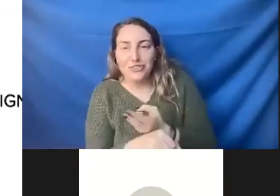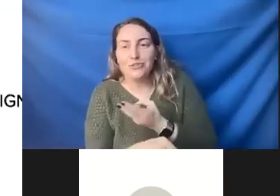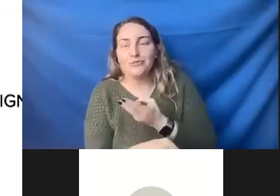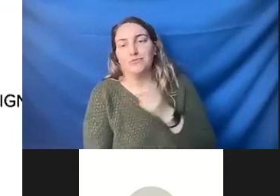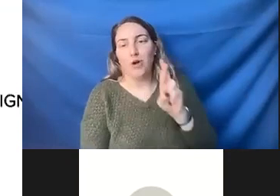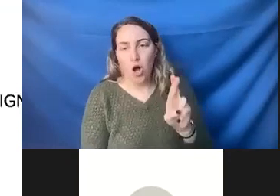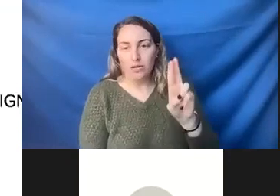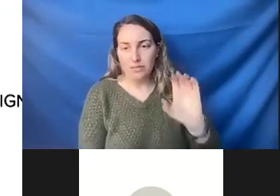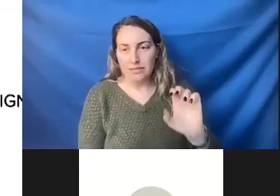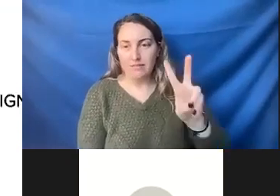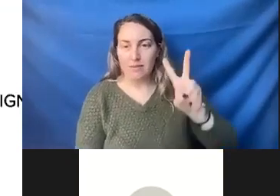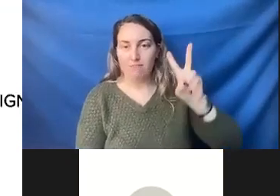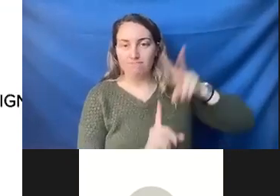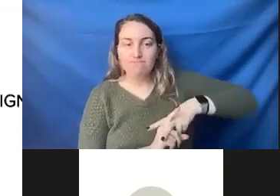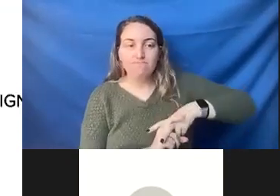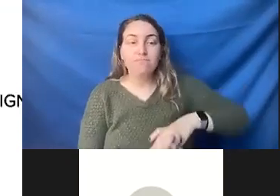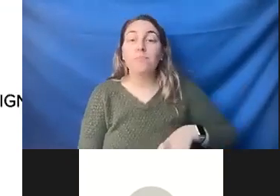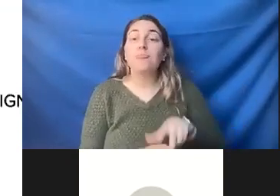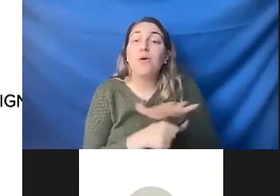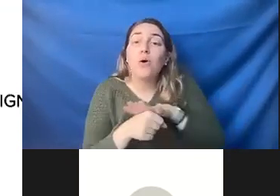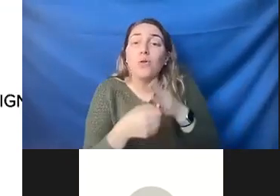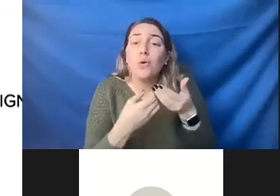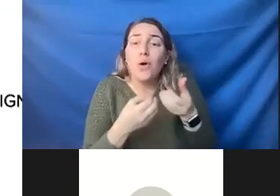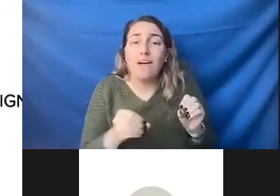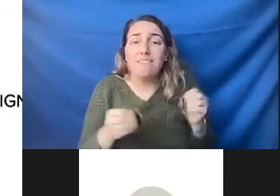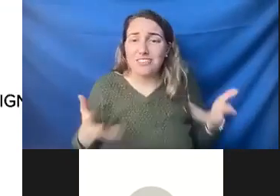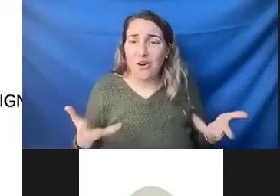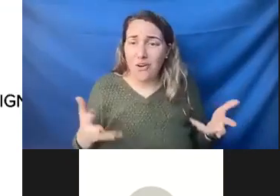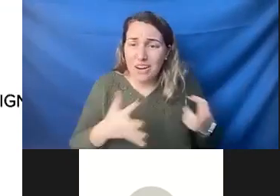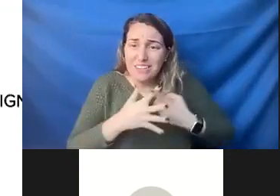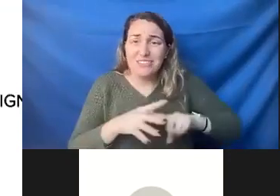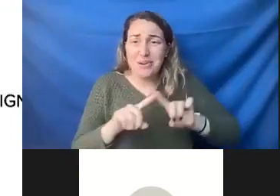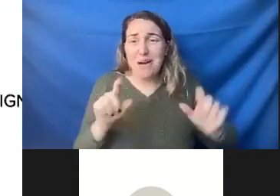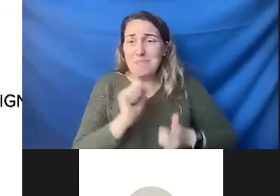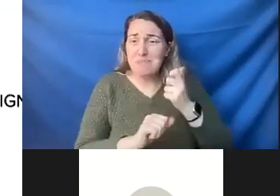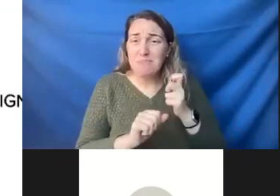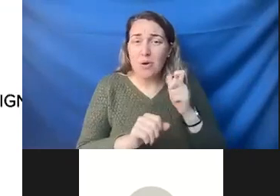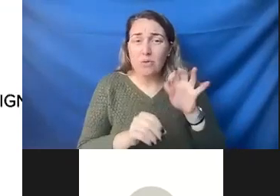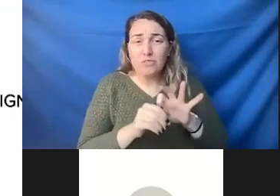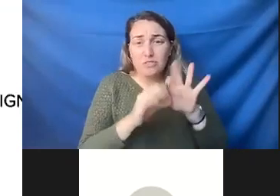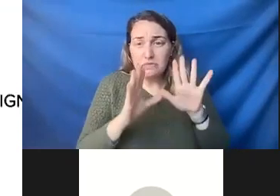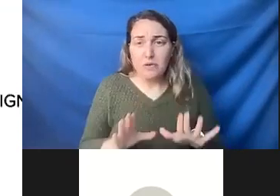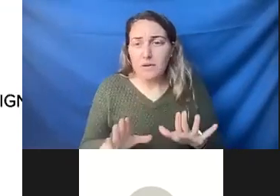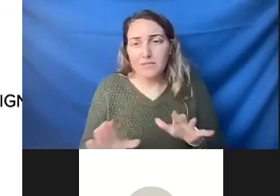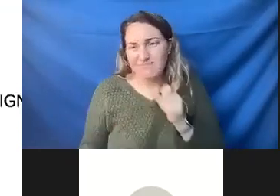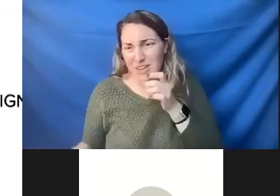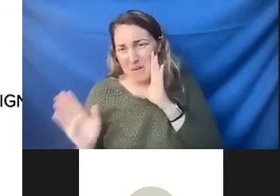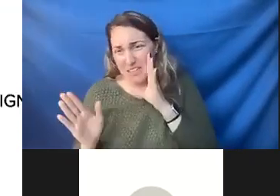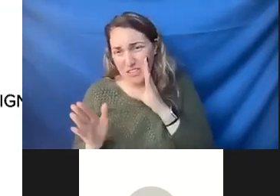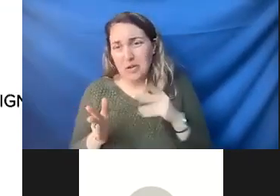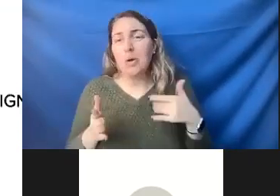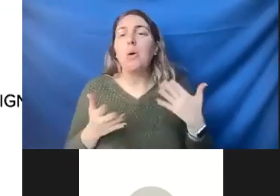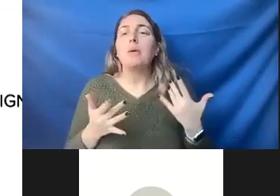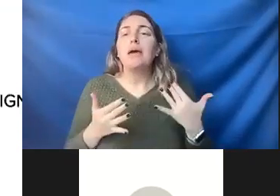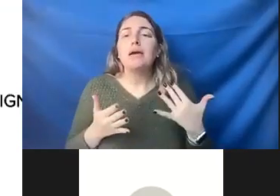Campaigns for local office have already started, but most voters don't really tune into the election until 2 to 4 weeks before voting starts. But you can